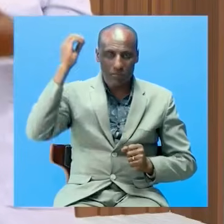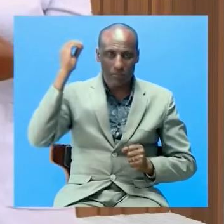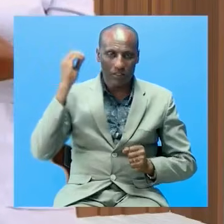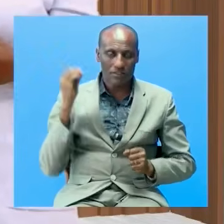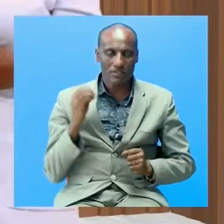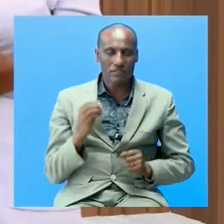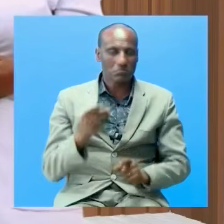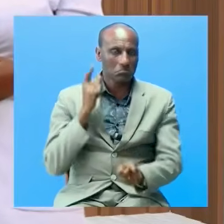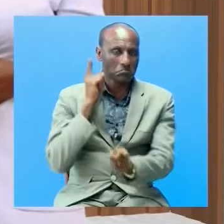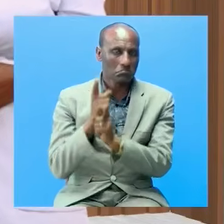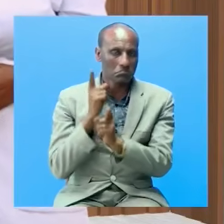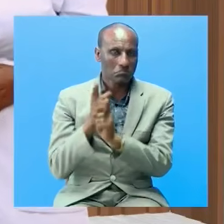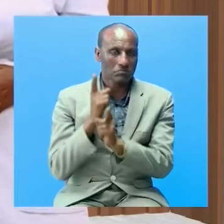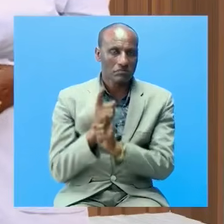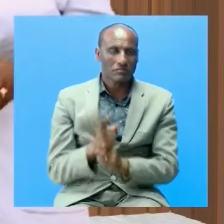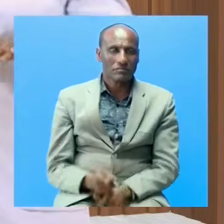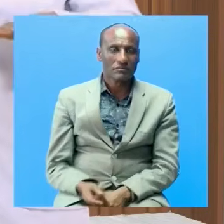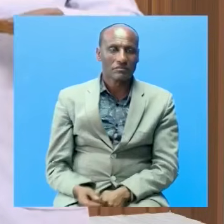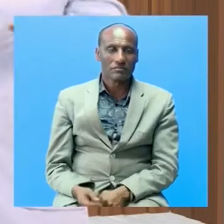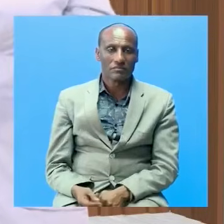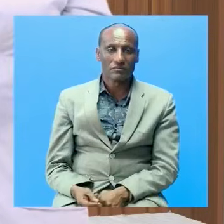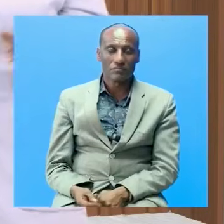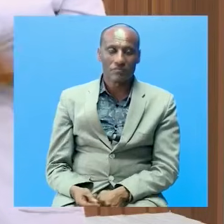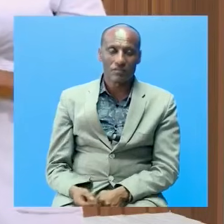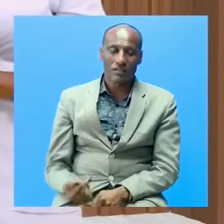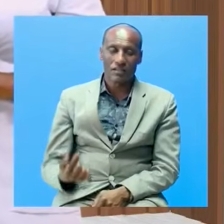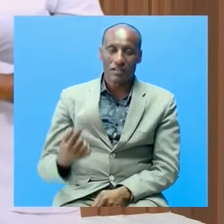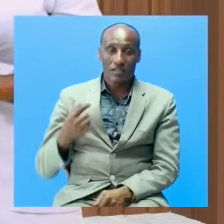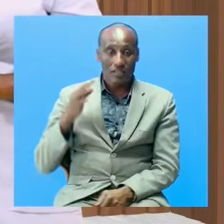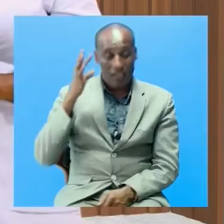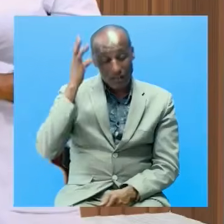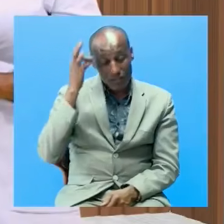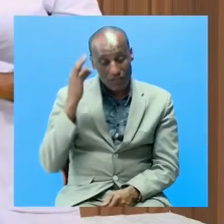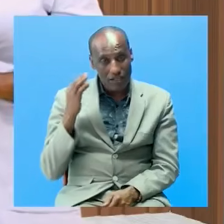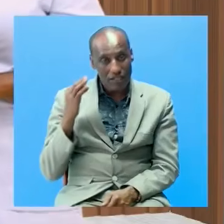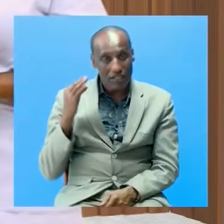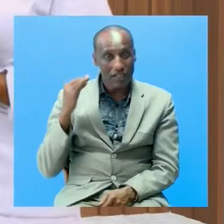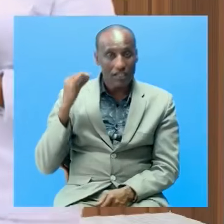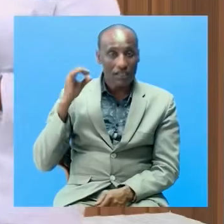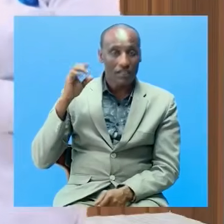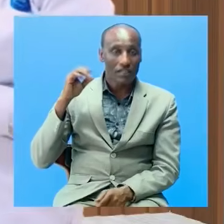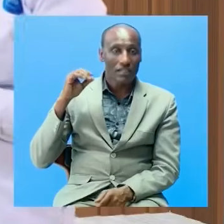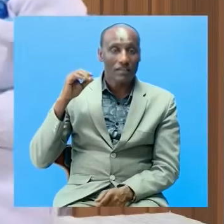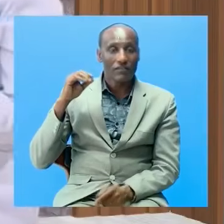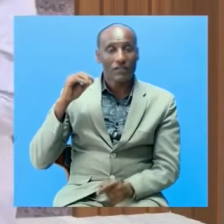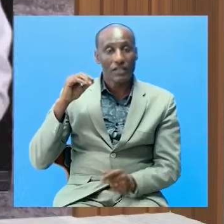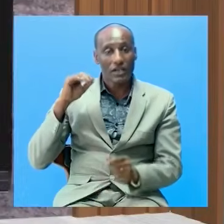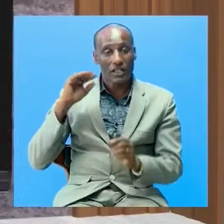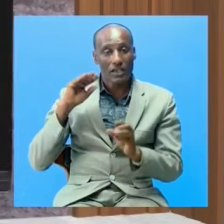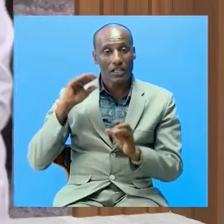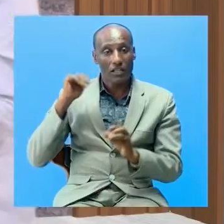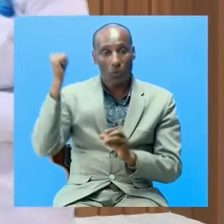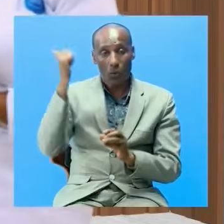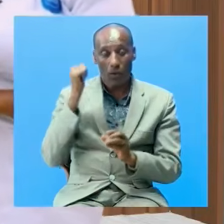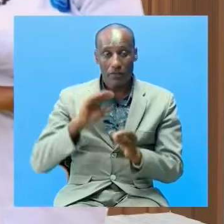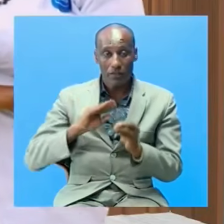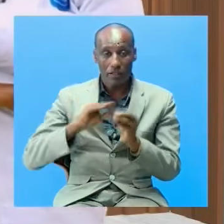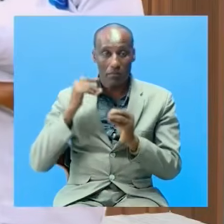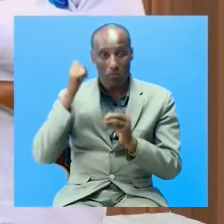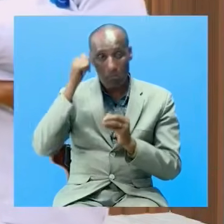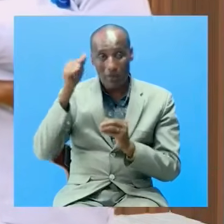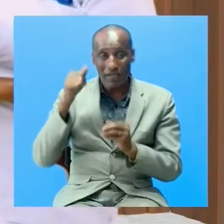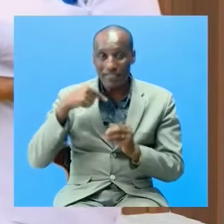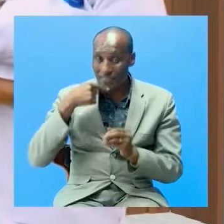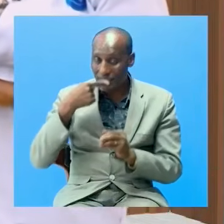using shall, that means you are definitely sure. Okay? Let's come here. If the weatherman